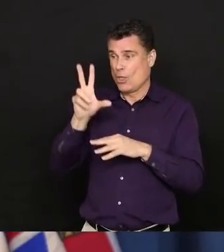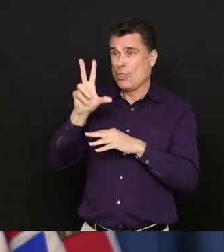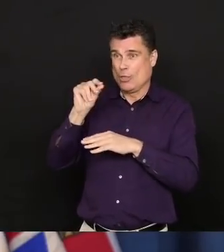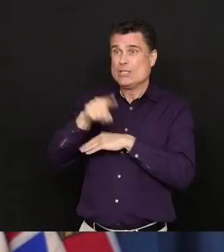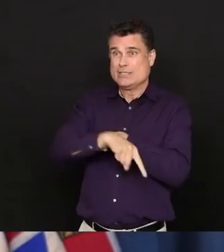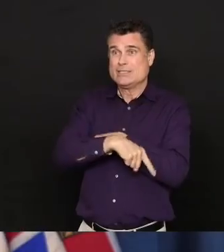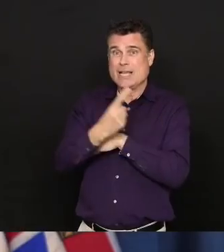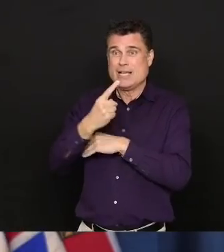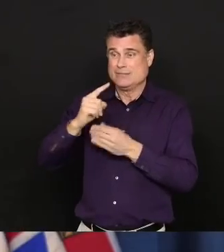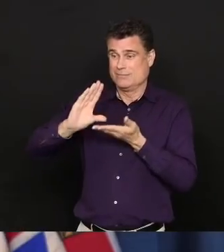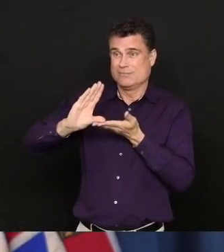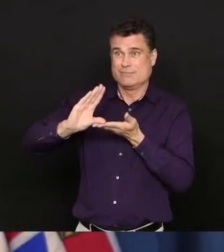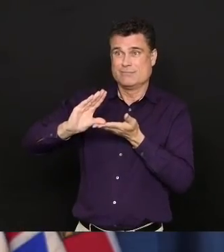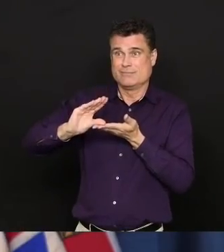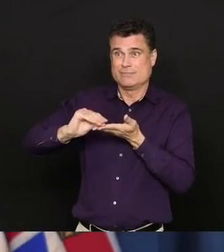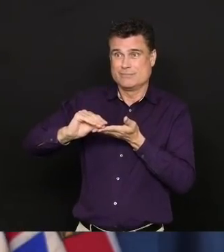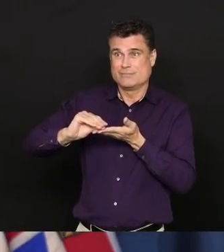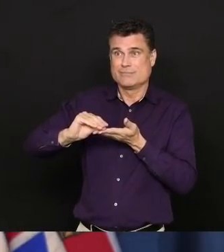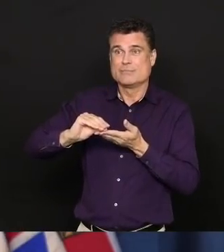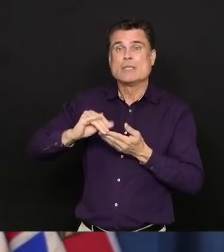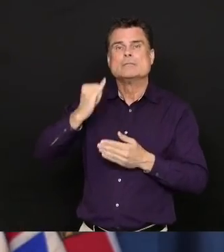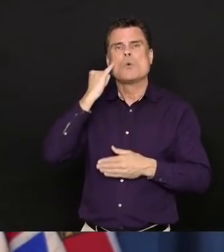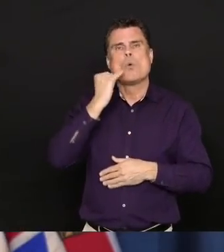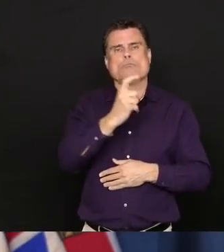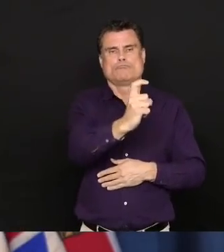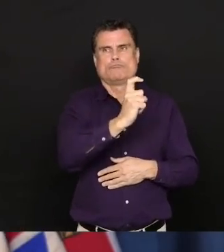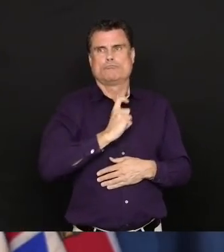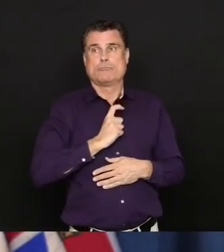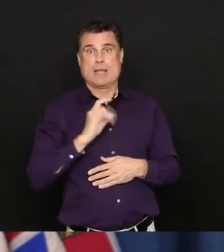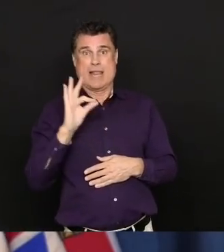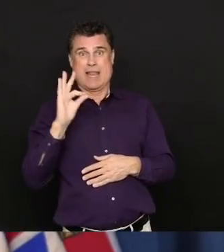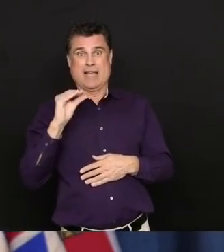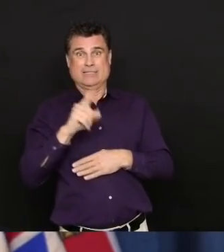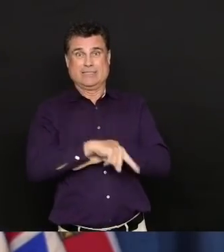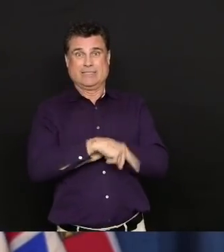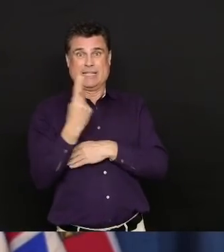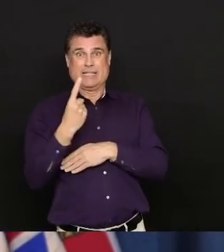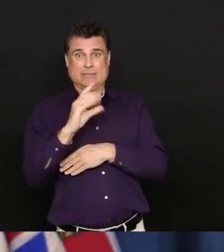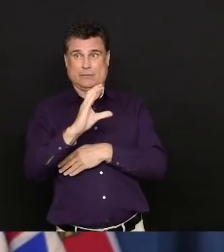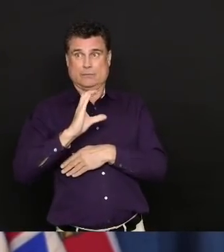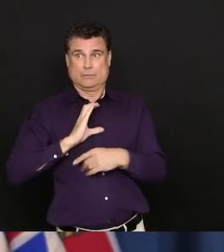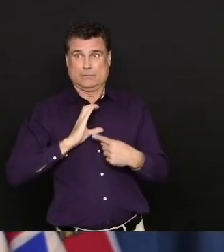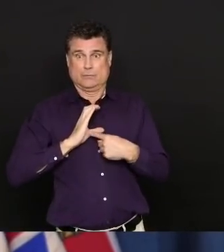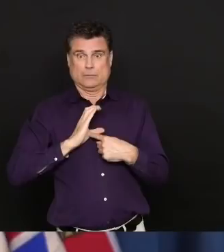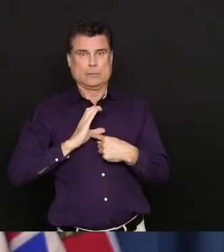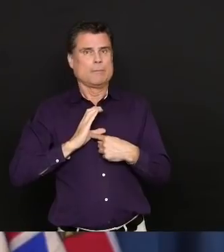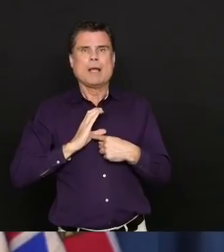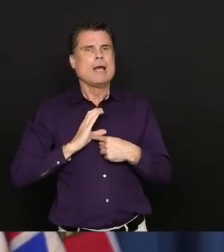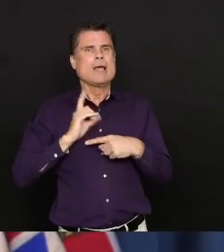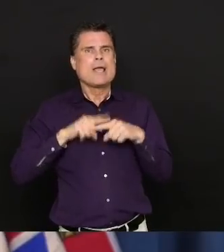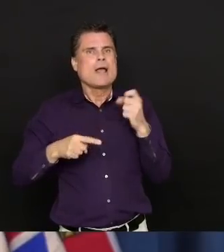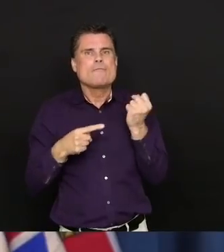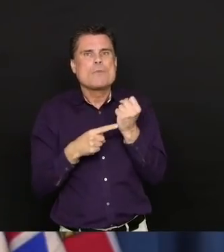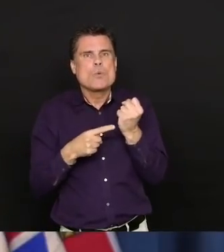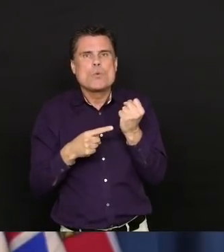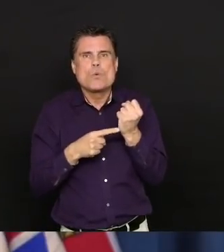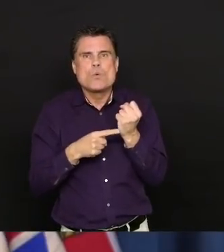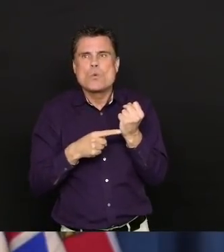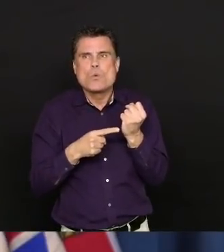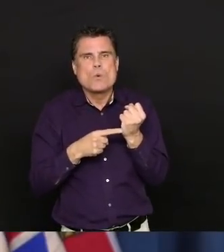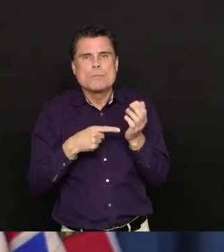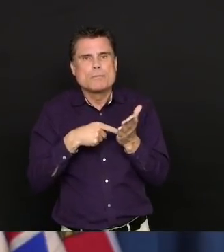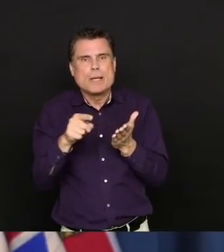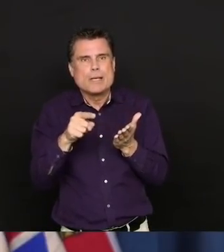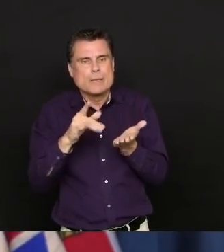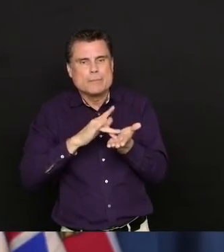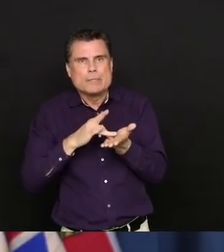to address it? The short answer is yes. We are the reason we are asking